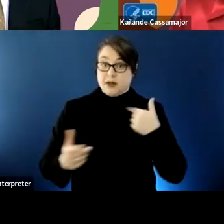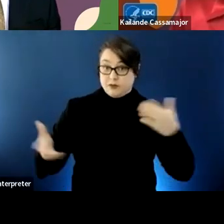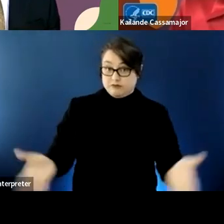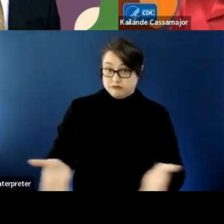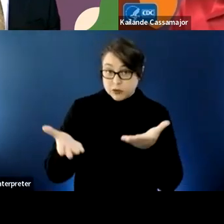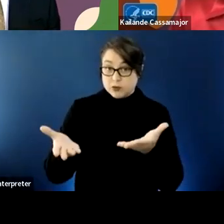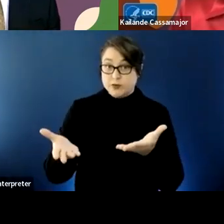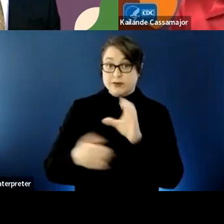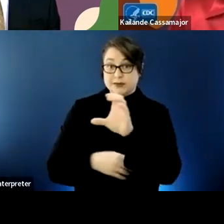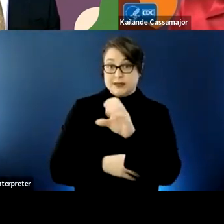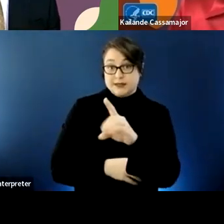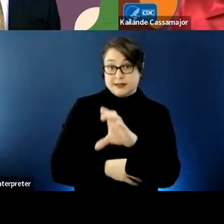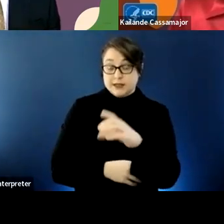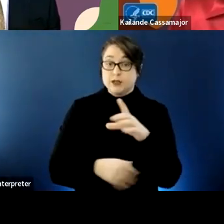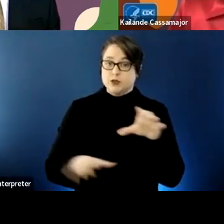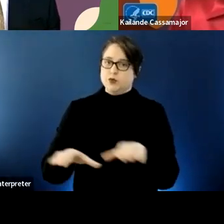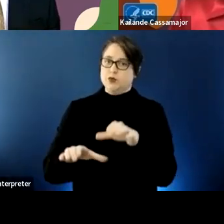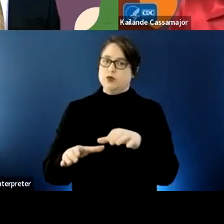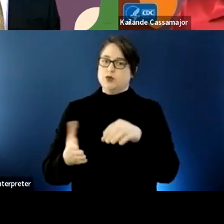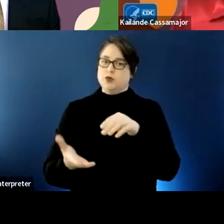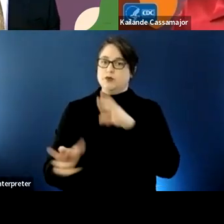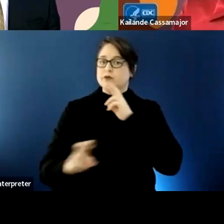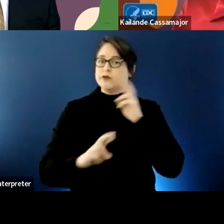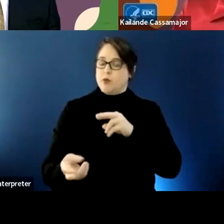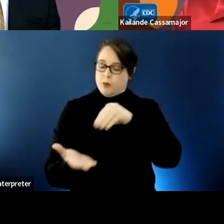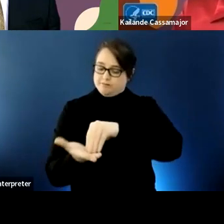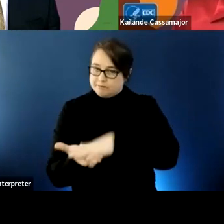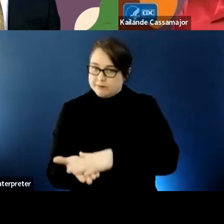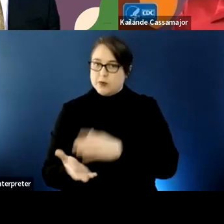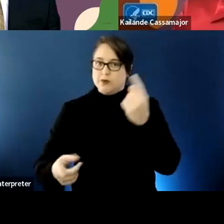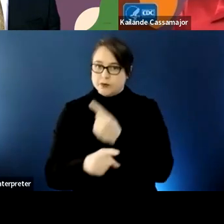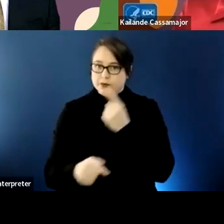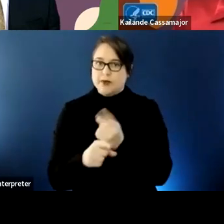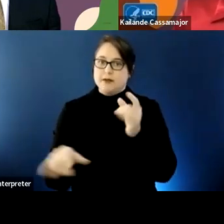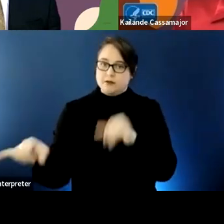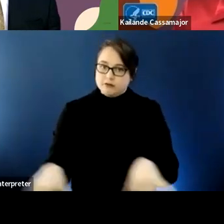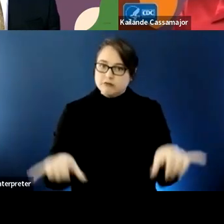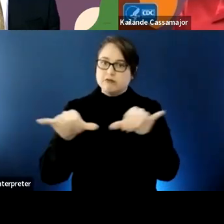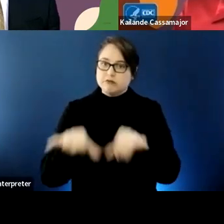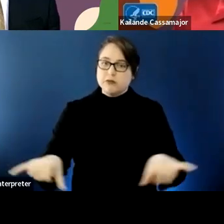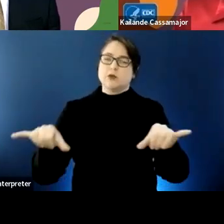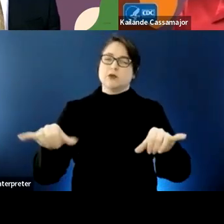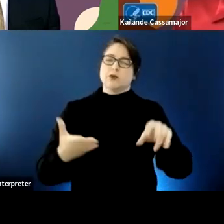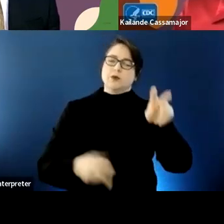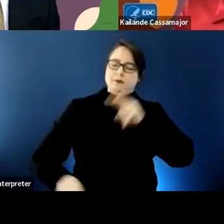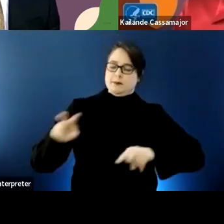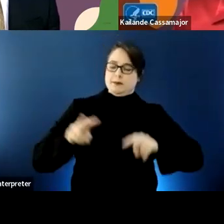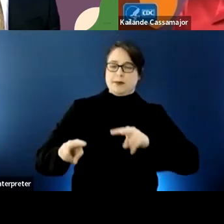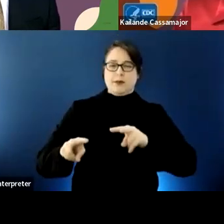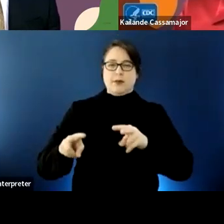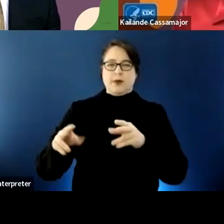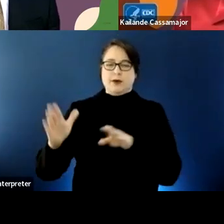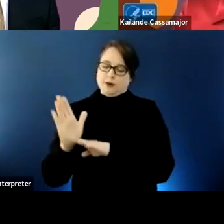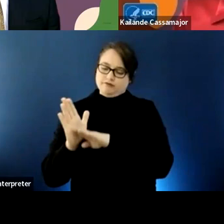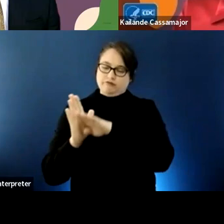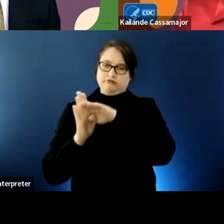same for the entire country on a regular, repeated basis and monitor trends in these areas, because lack